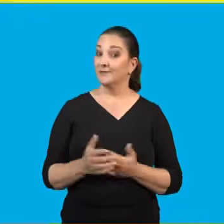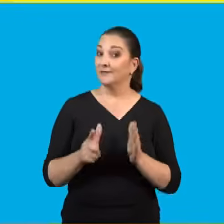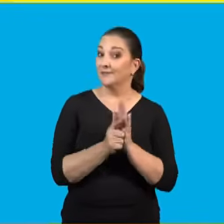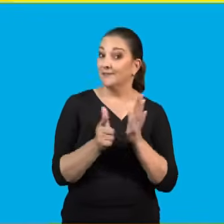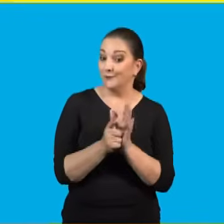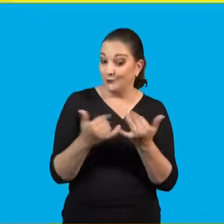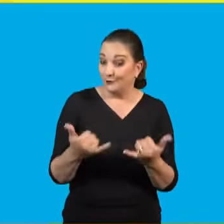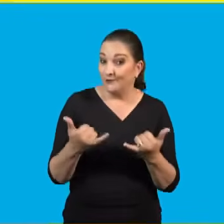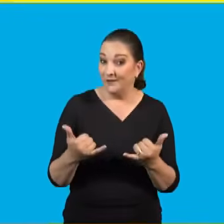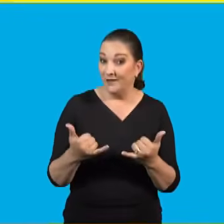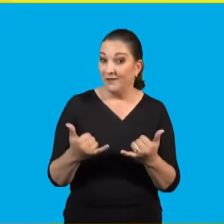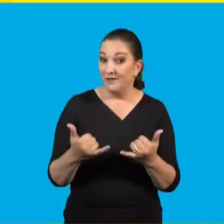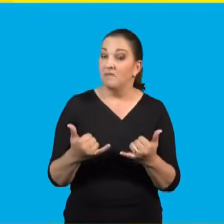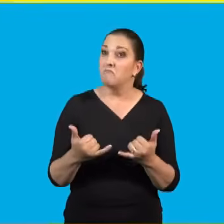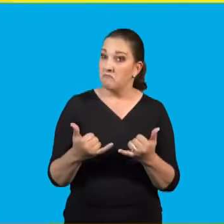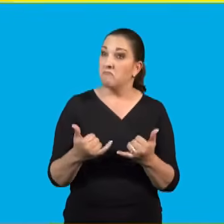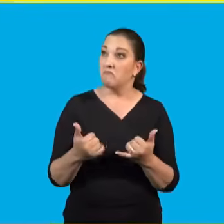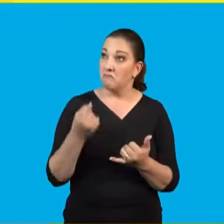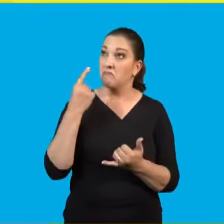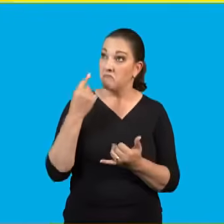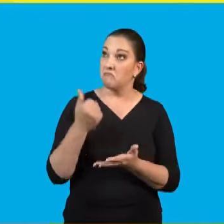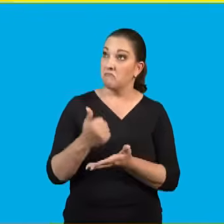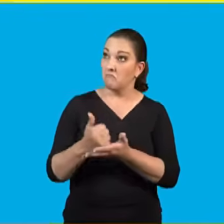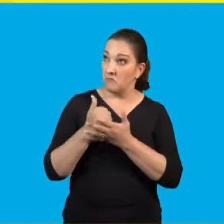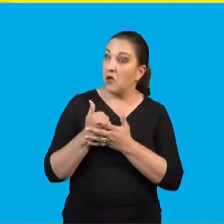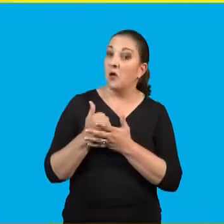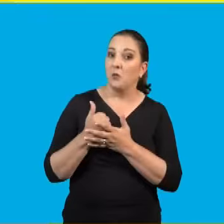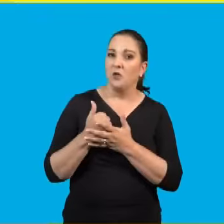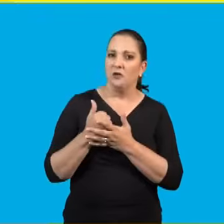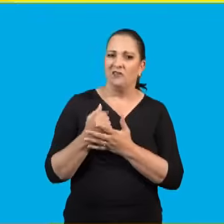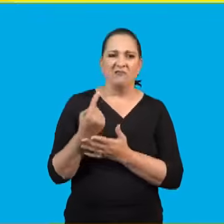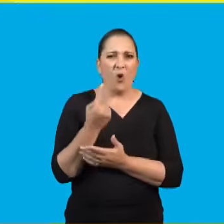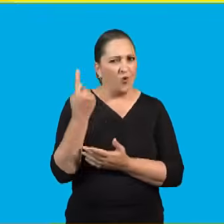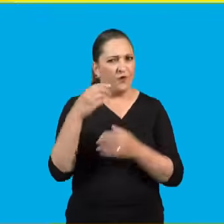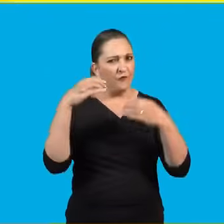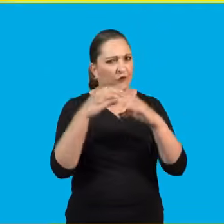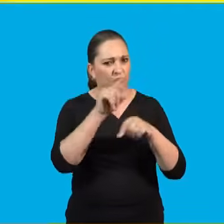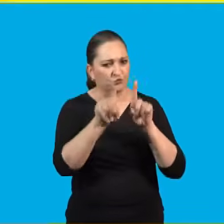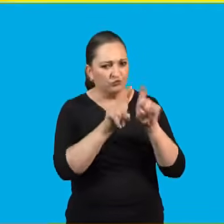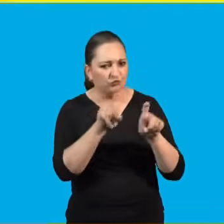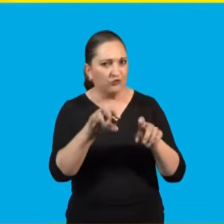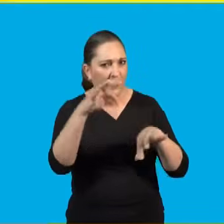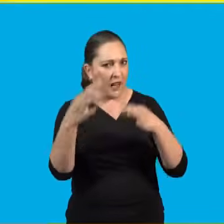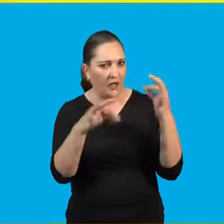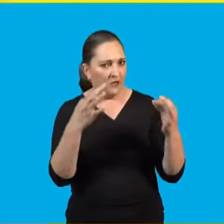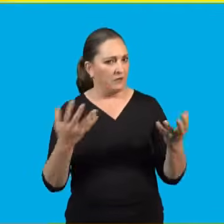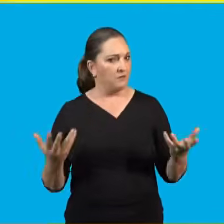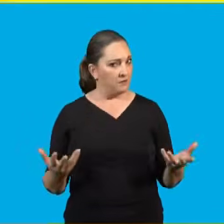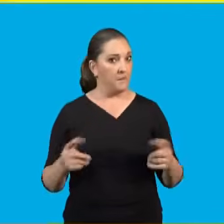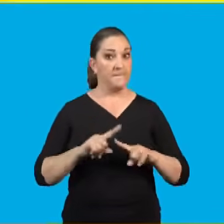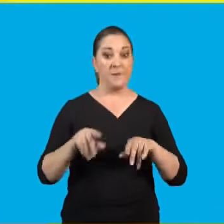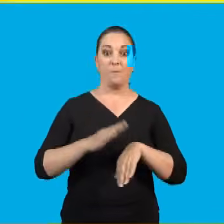today's lesson has helped you understand not only how to analyze questions in history, but also how